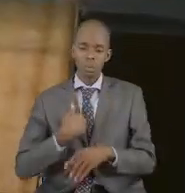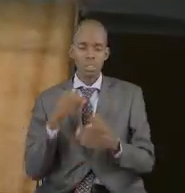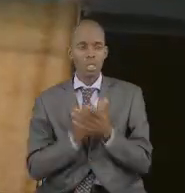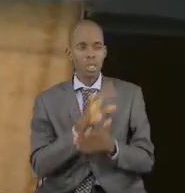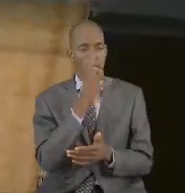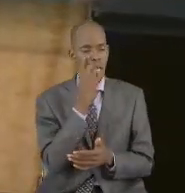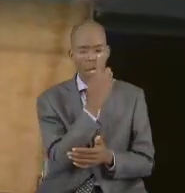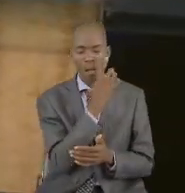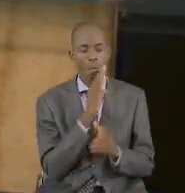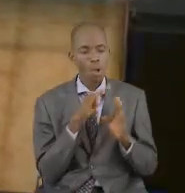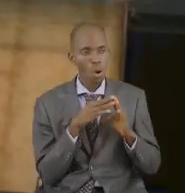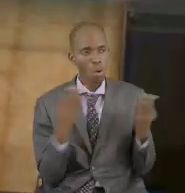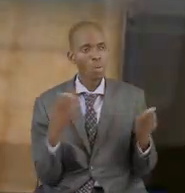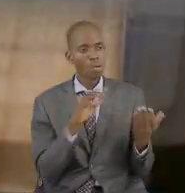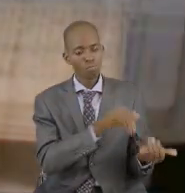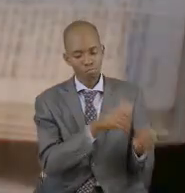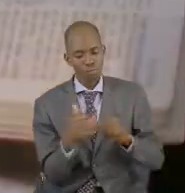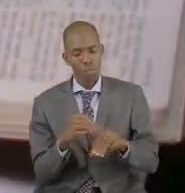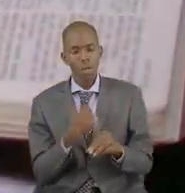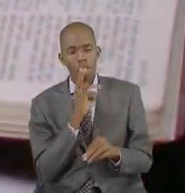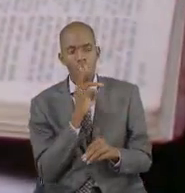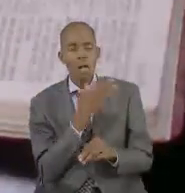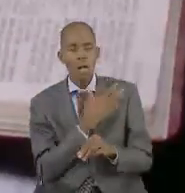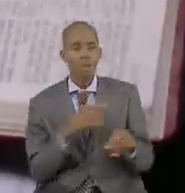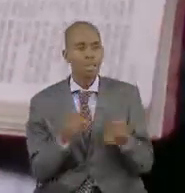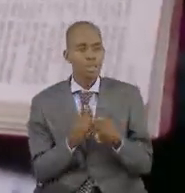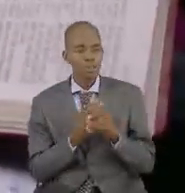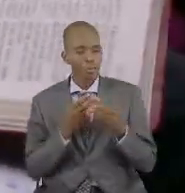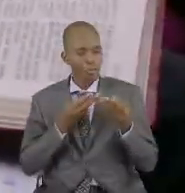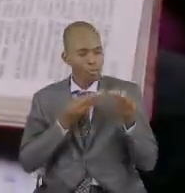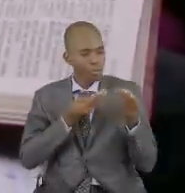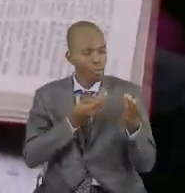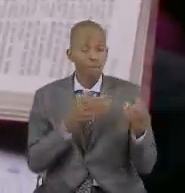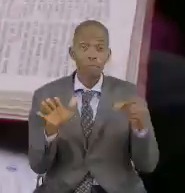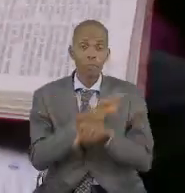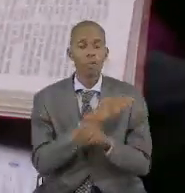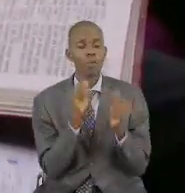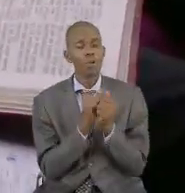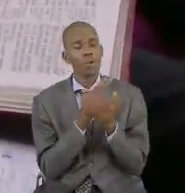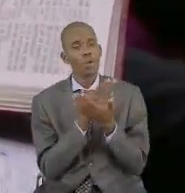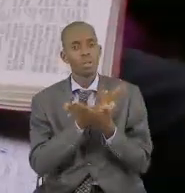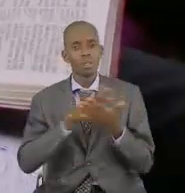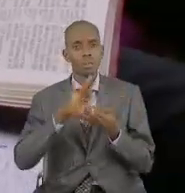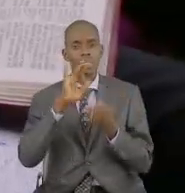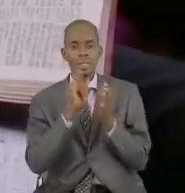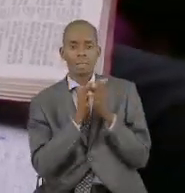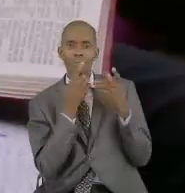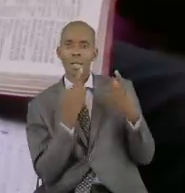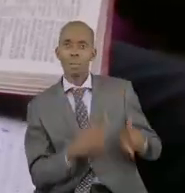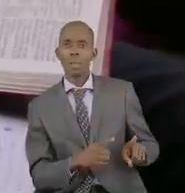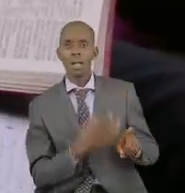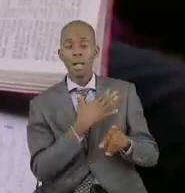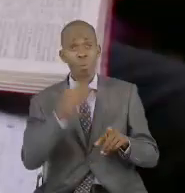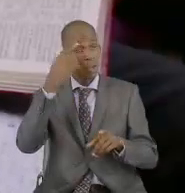you'll be baptized in water and also filled with the Holy Ghost. And that happened. And because of